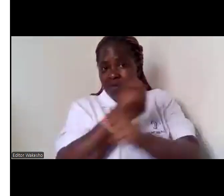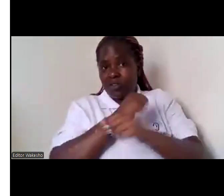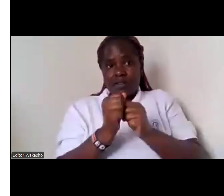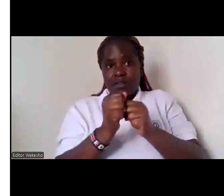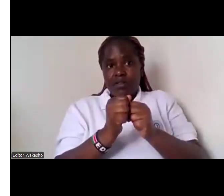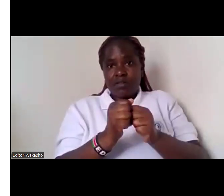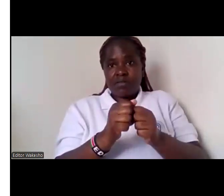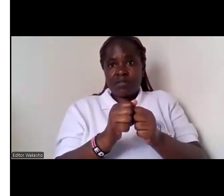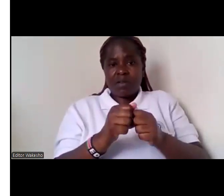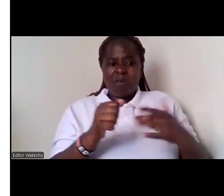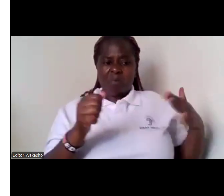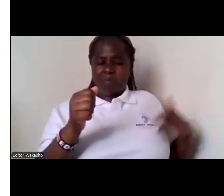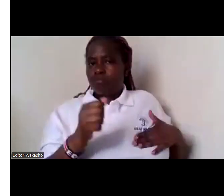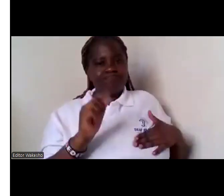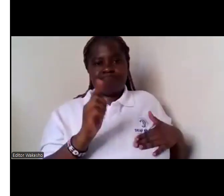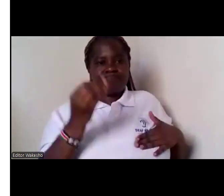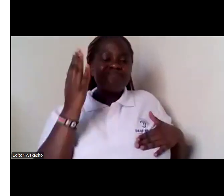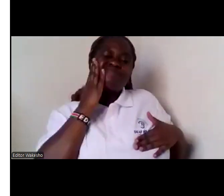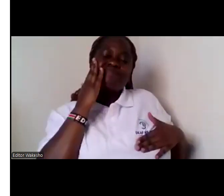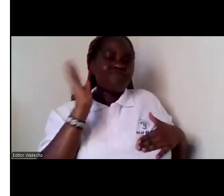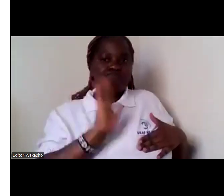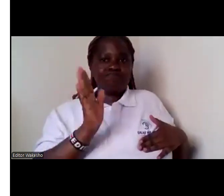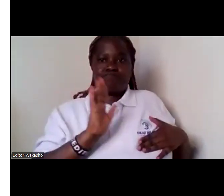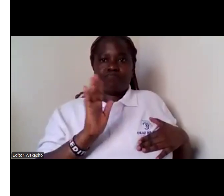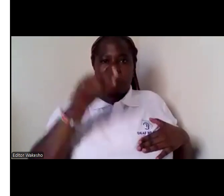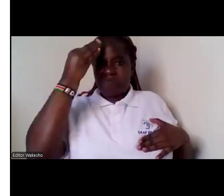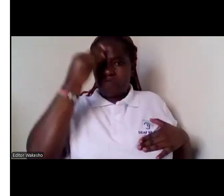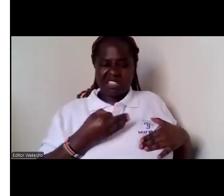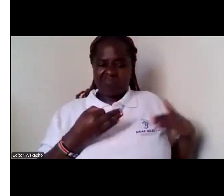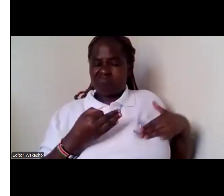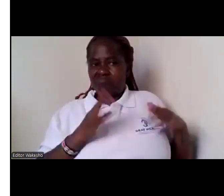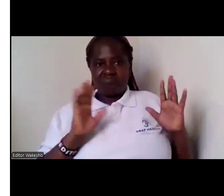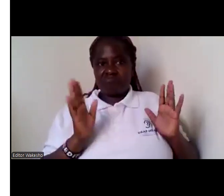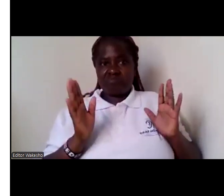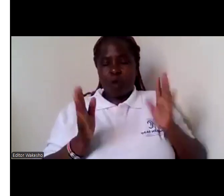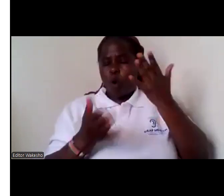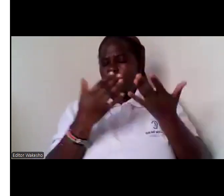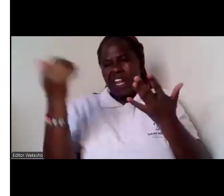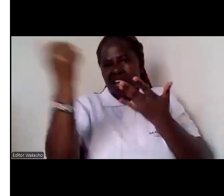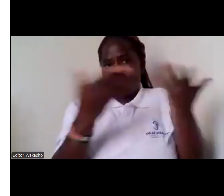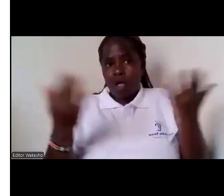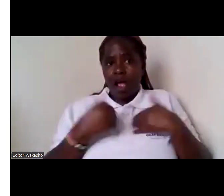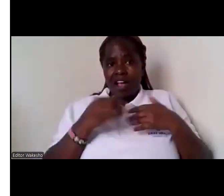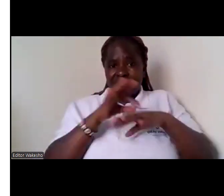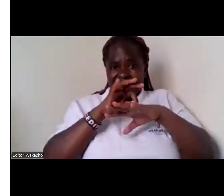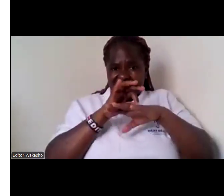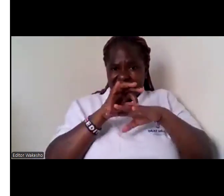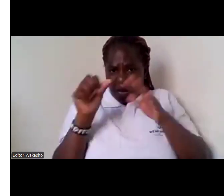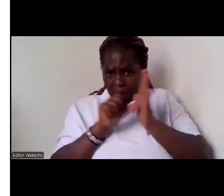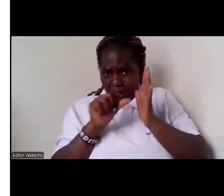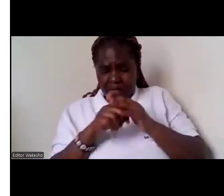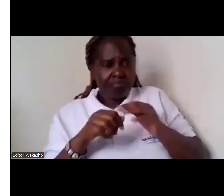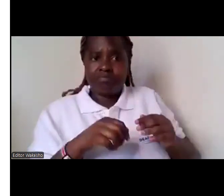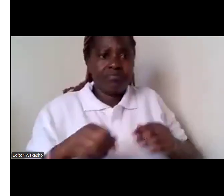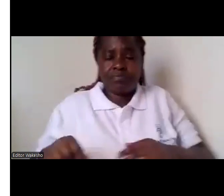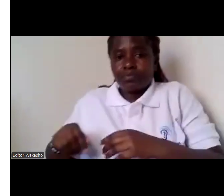over the breast or over the face or anywhere where there's a skin crease. And